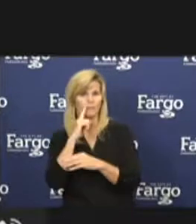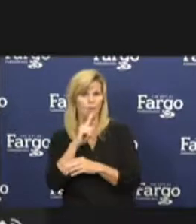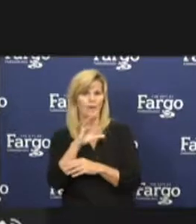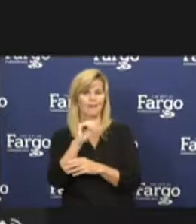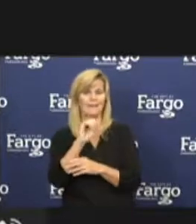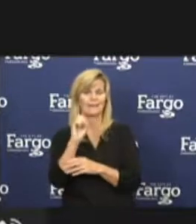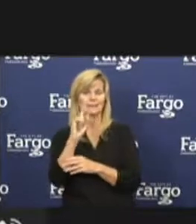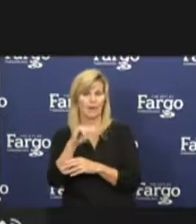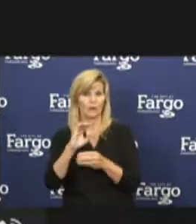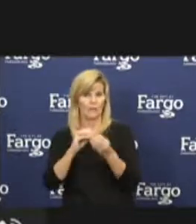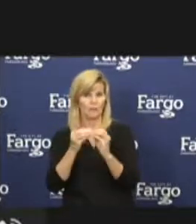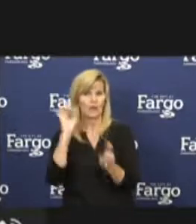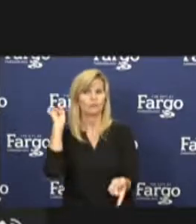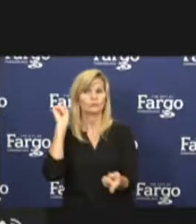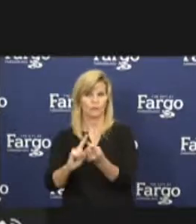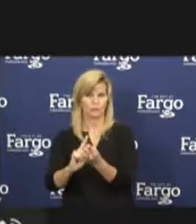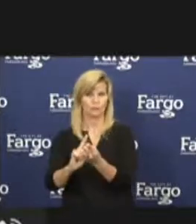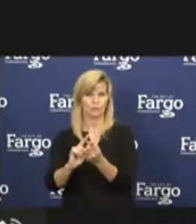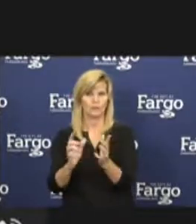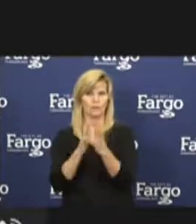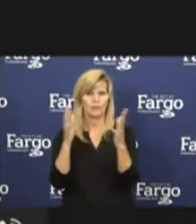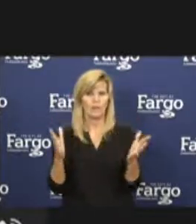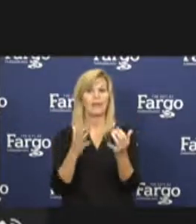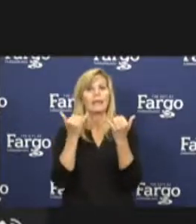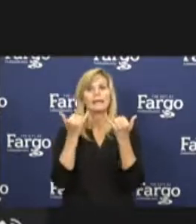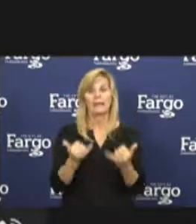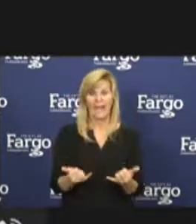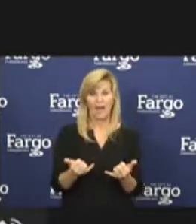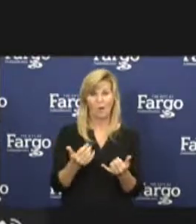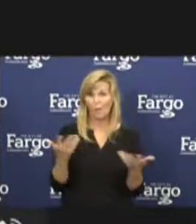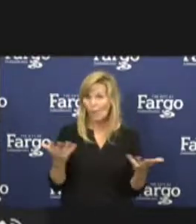has come down dramatically, and now it's at